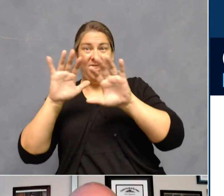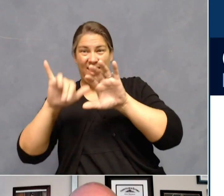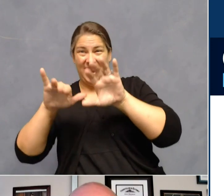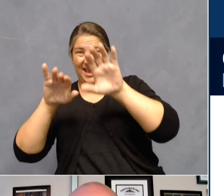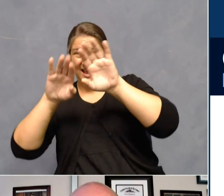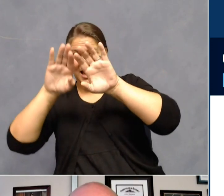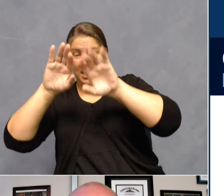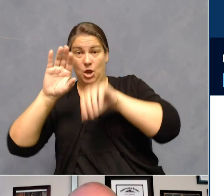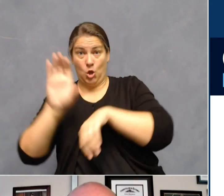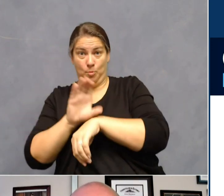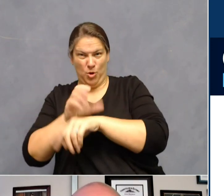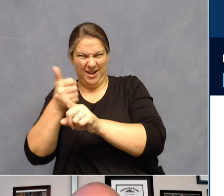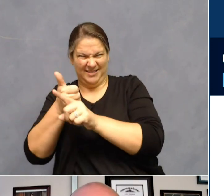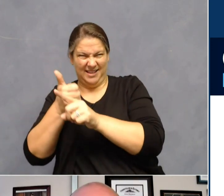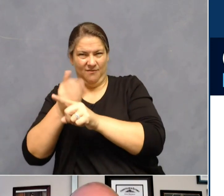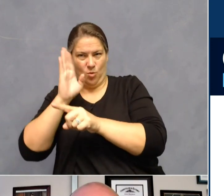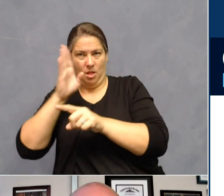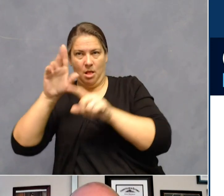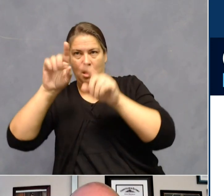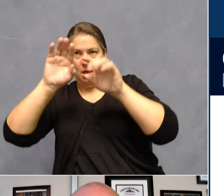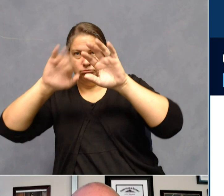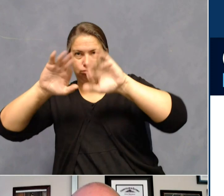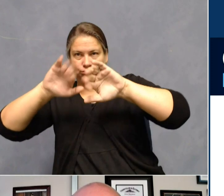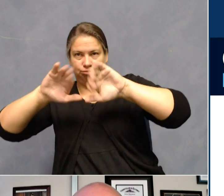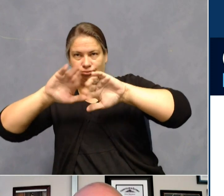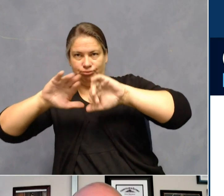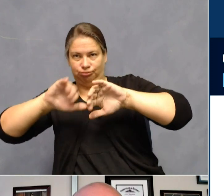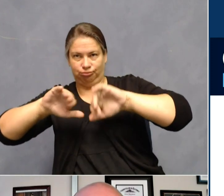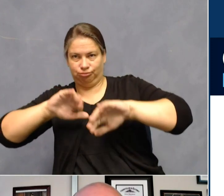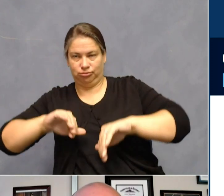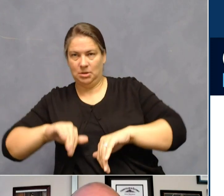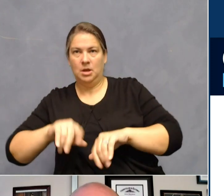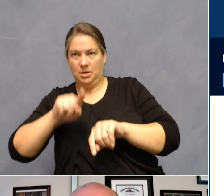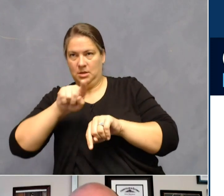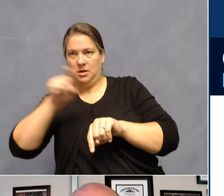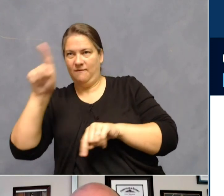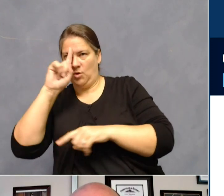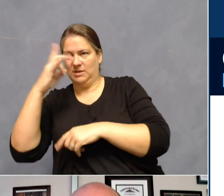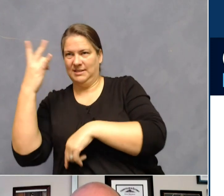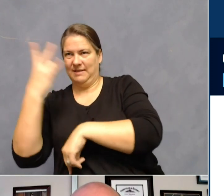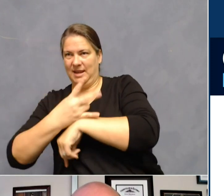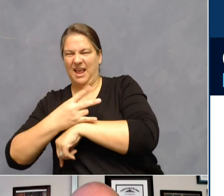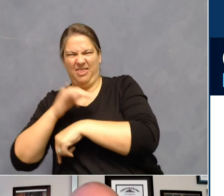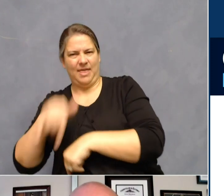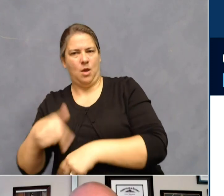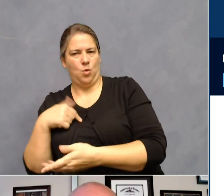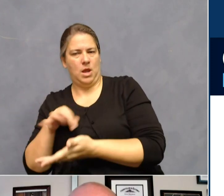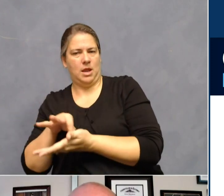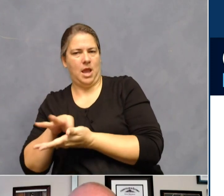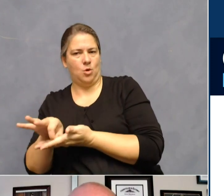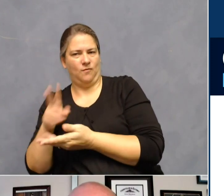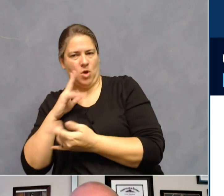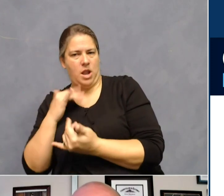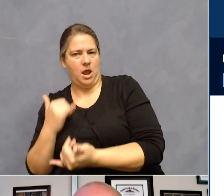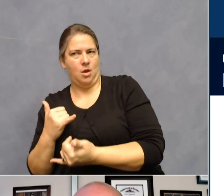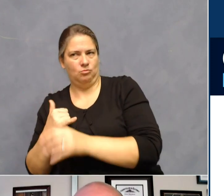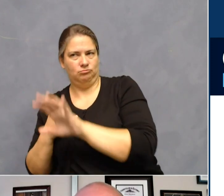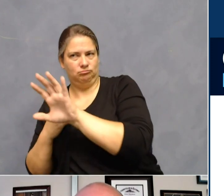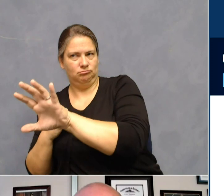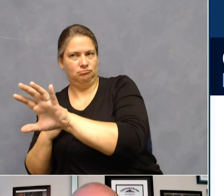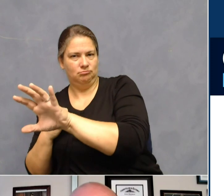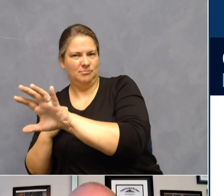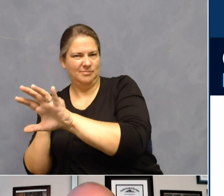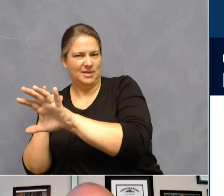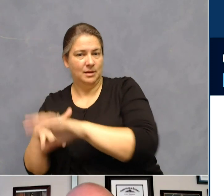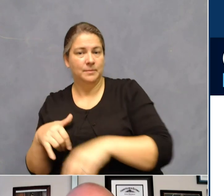data stream pure for the purpose it's intended. And the fourth part is just to reassure you, when we take all